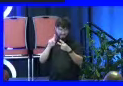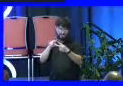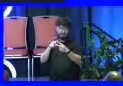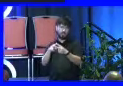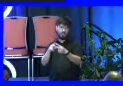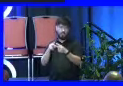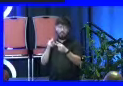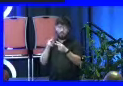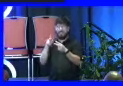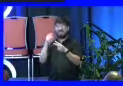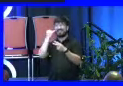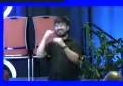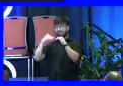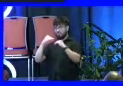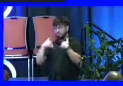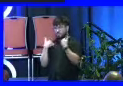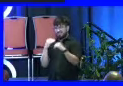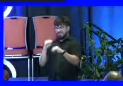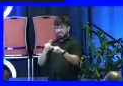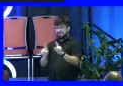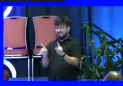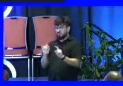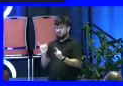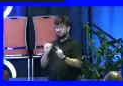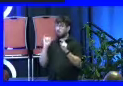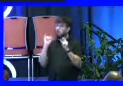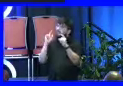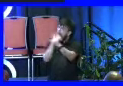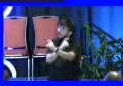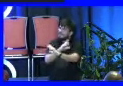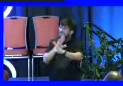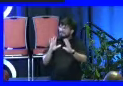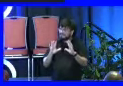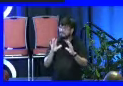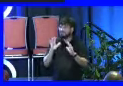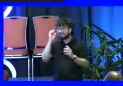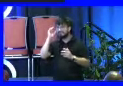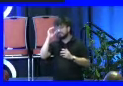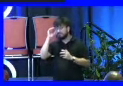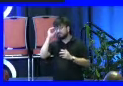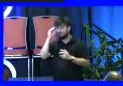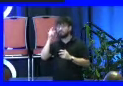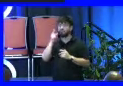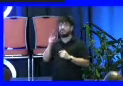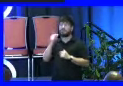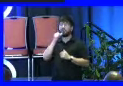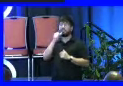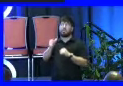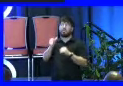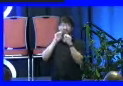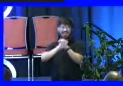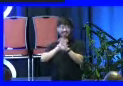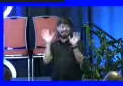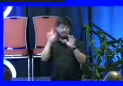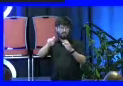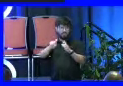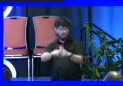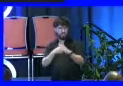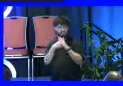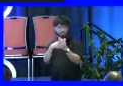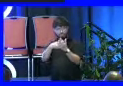younger. So it's a little bit complicated. And it's a nut that we obviously have to start